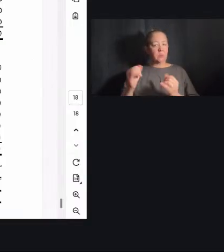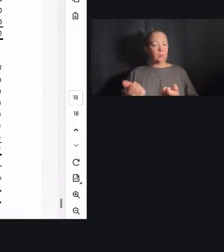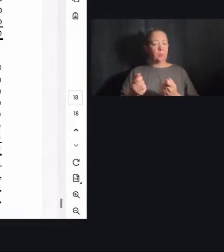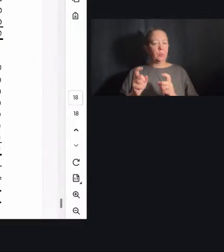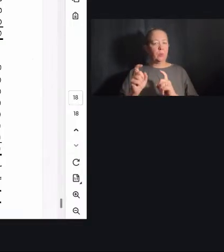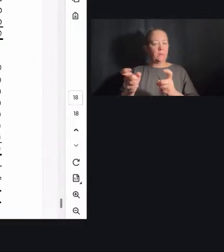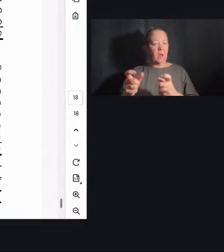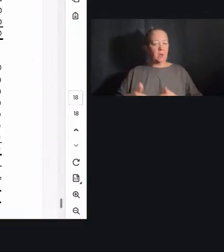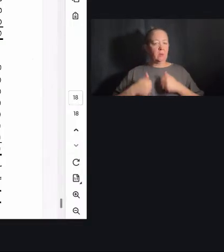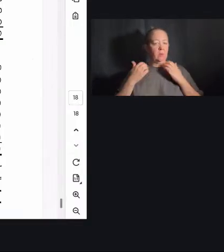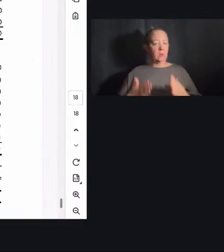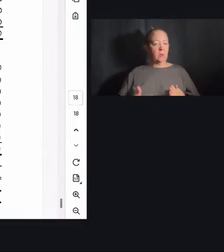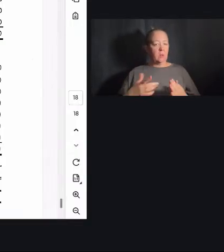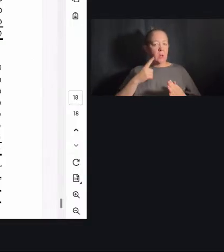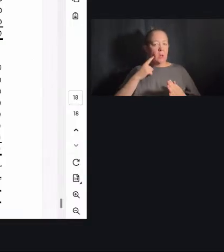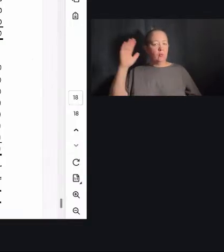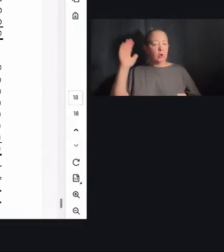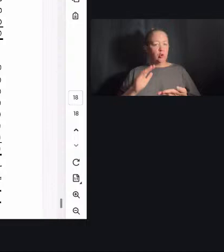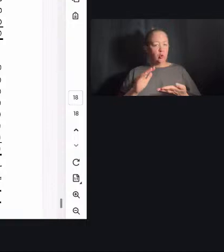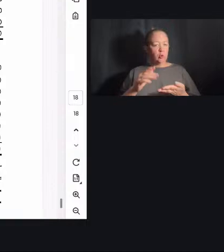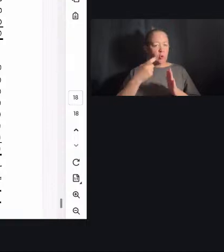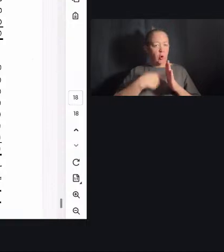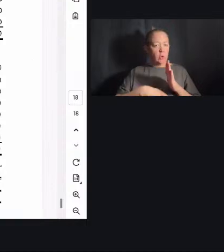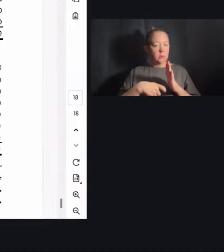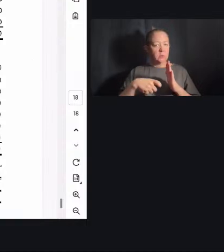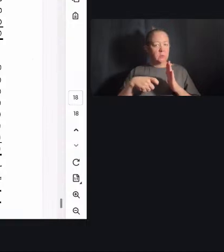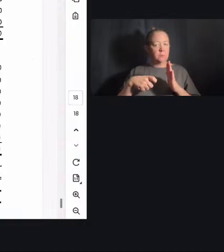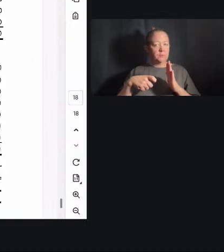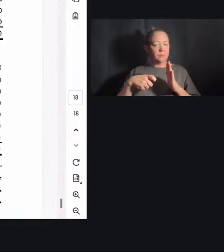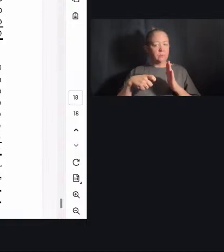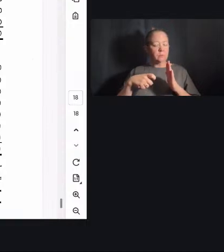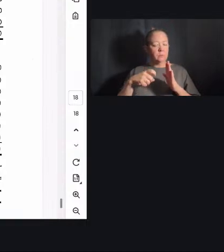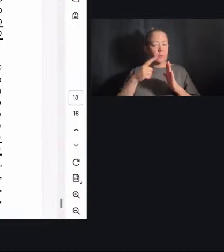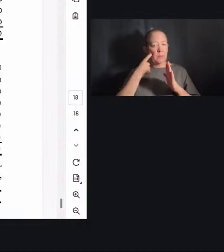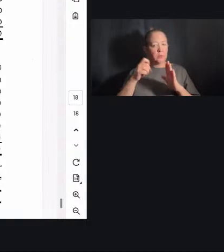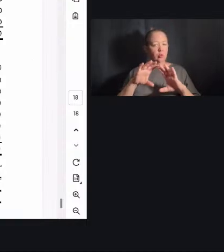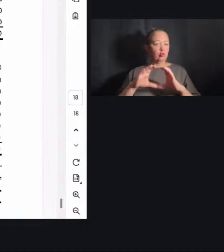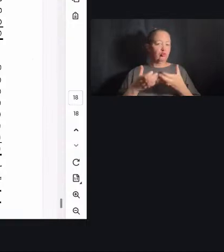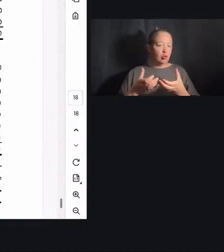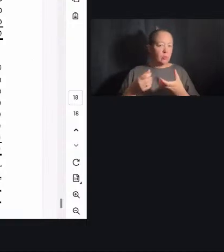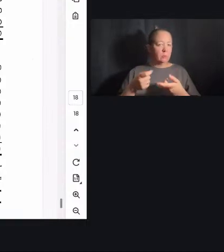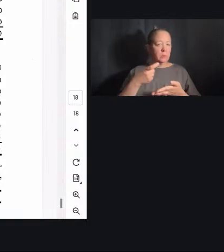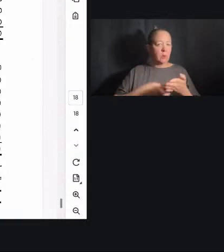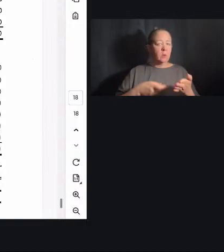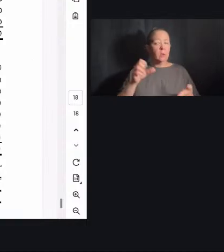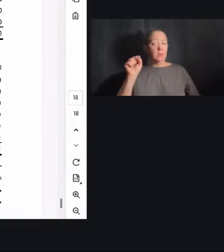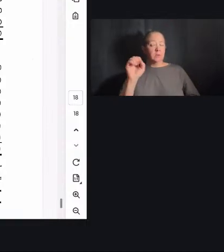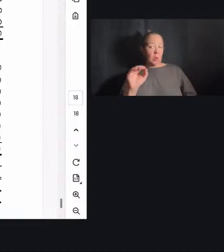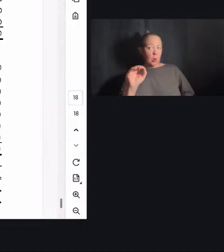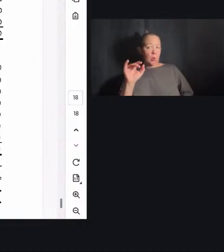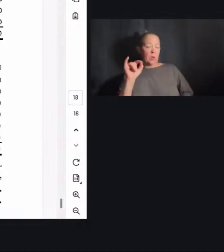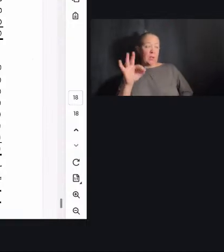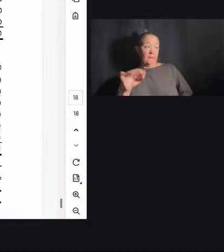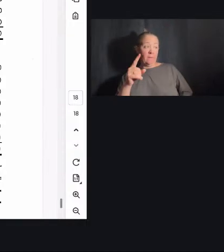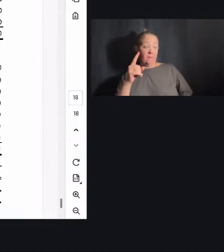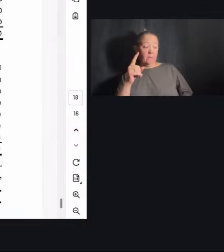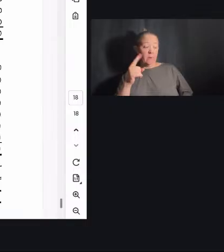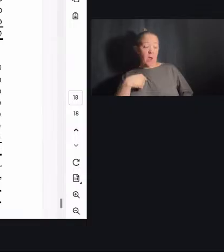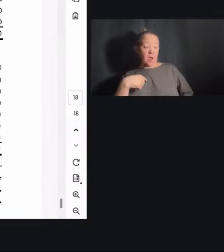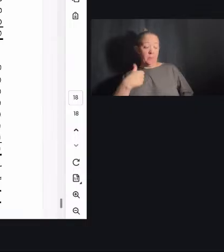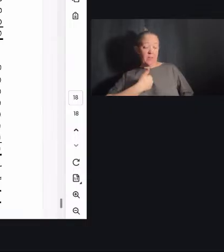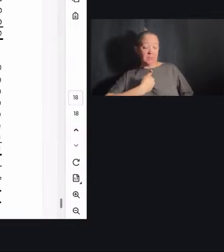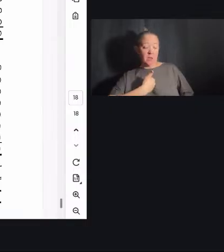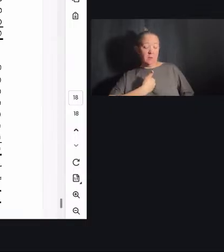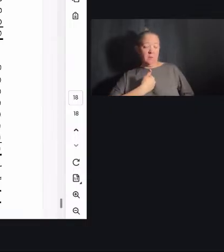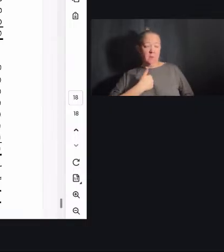I believe the costs will remain similar. So like if I were to as do it by myself versus doing it with the town. No,